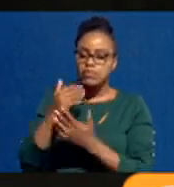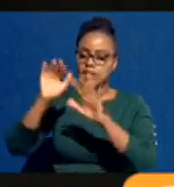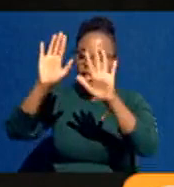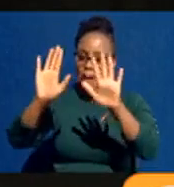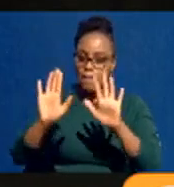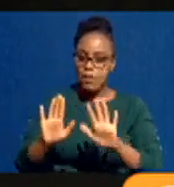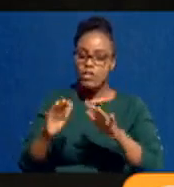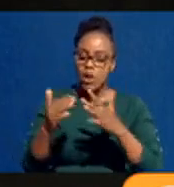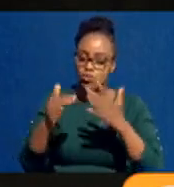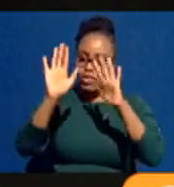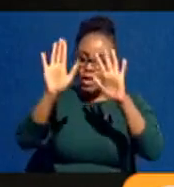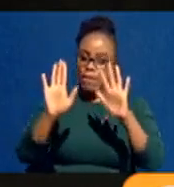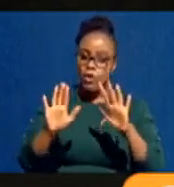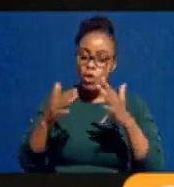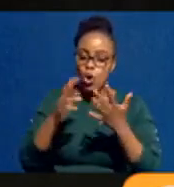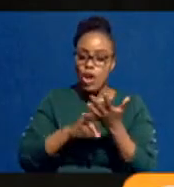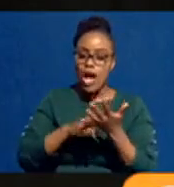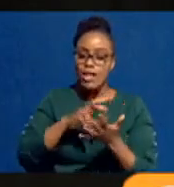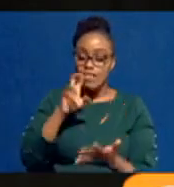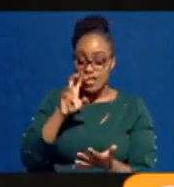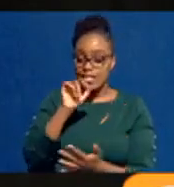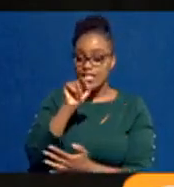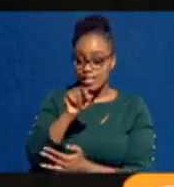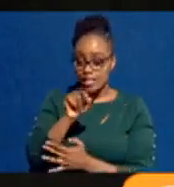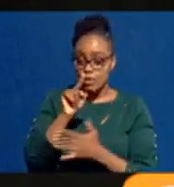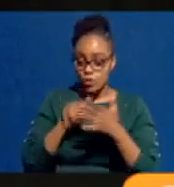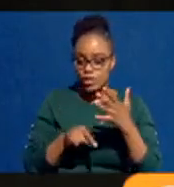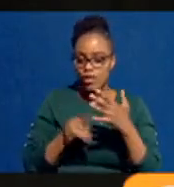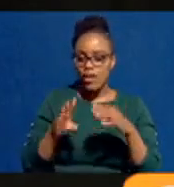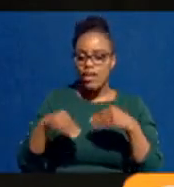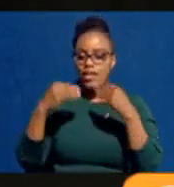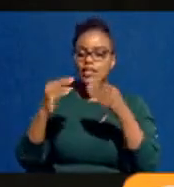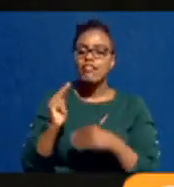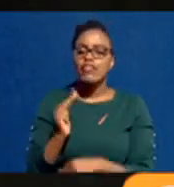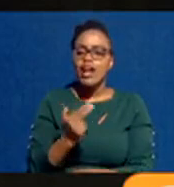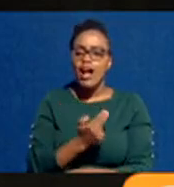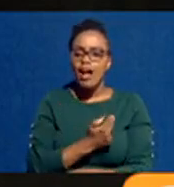importance or relevance or an advantage in that move is giving us the